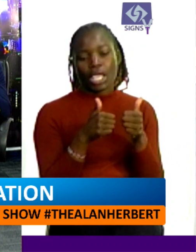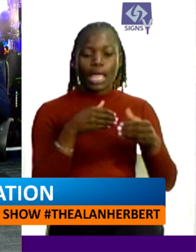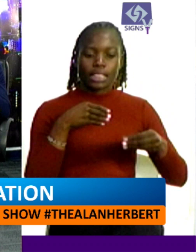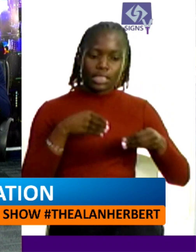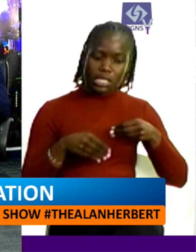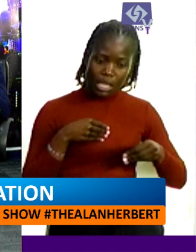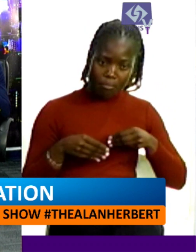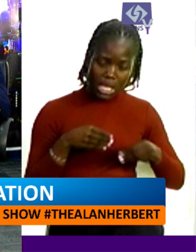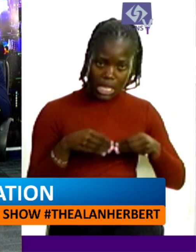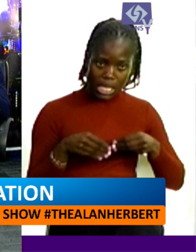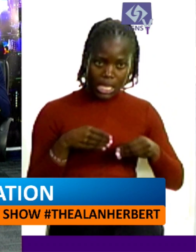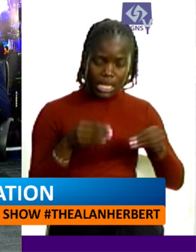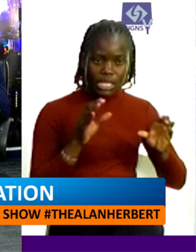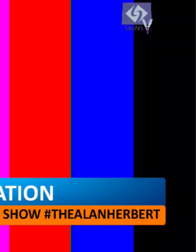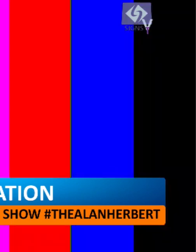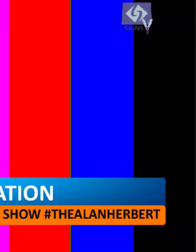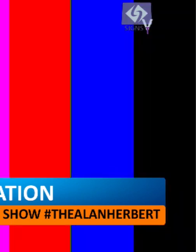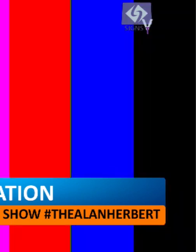disability